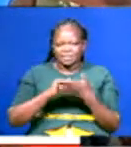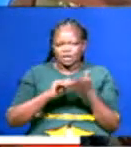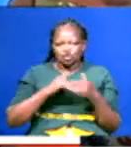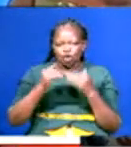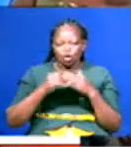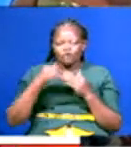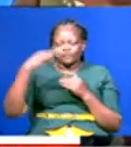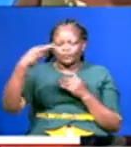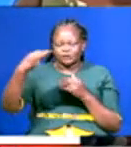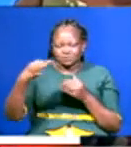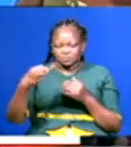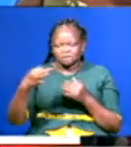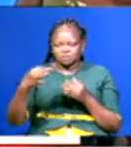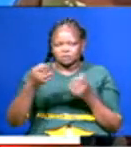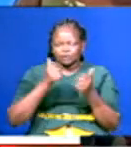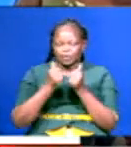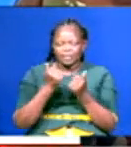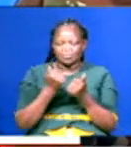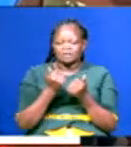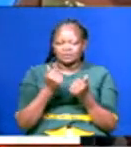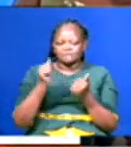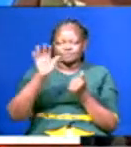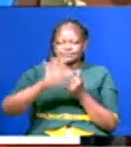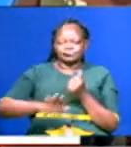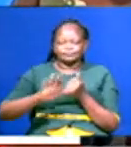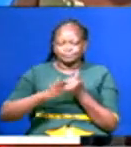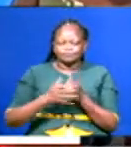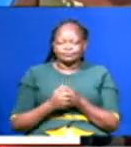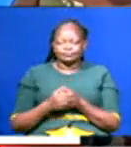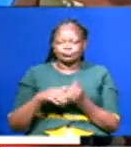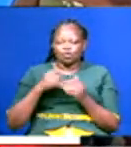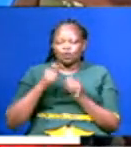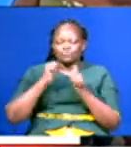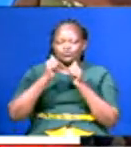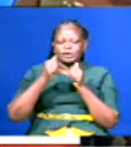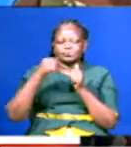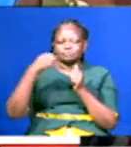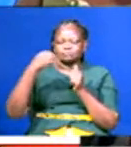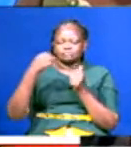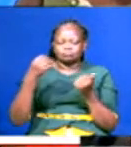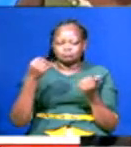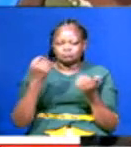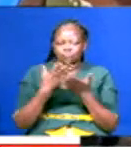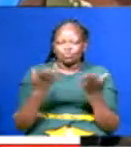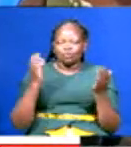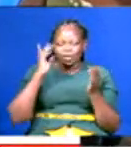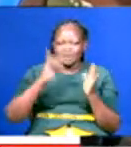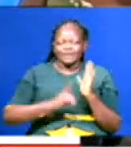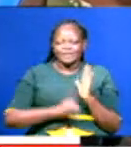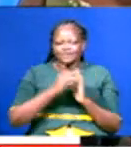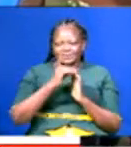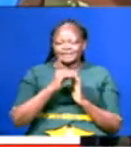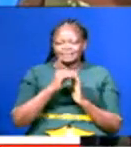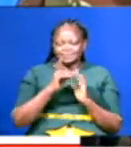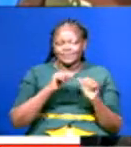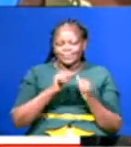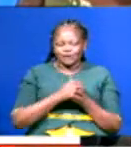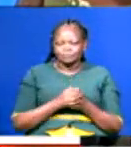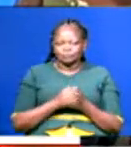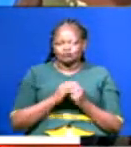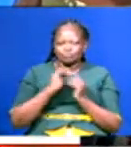future sporting facilities, all future stadia, will only be developed in the context of a master